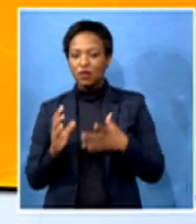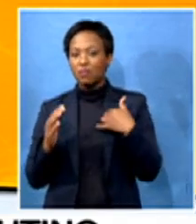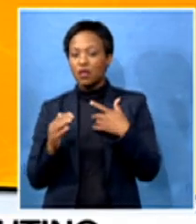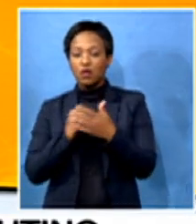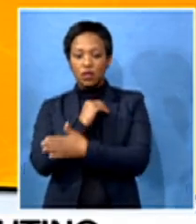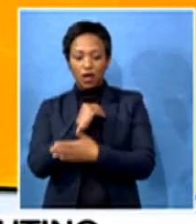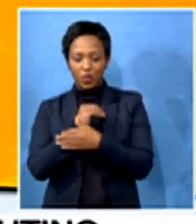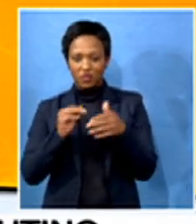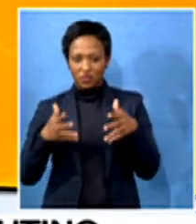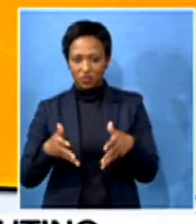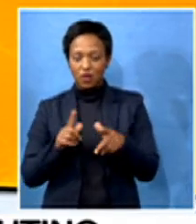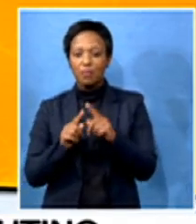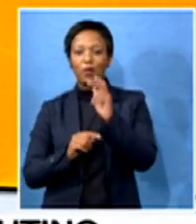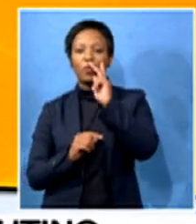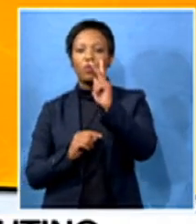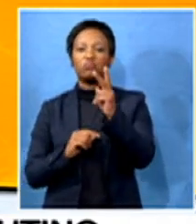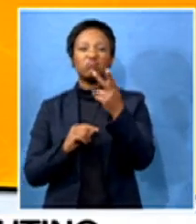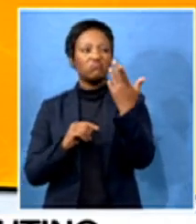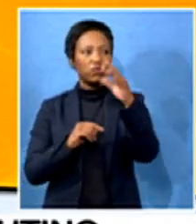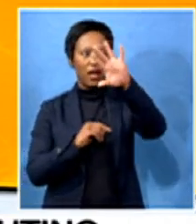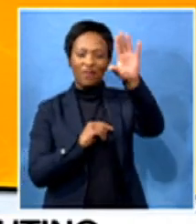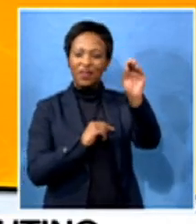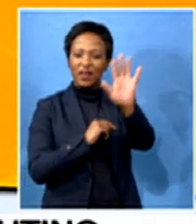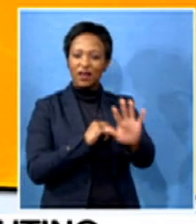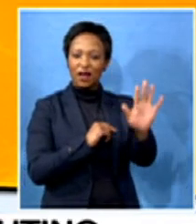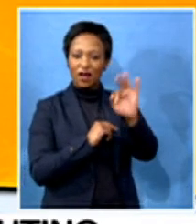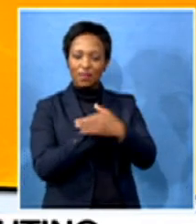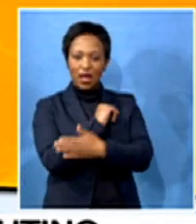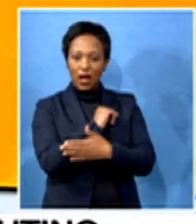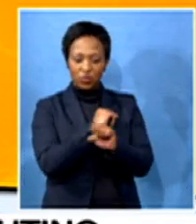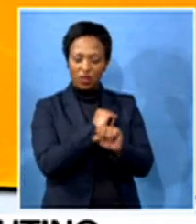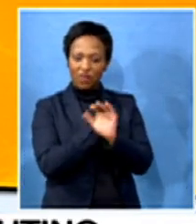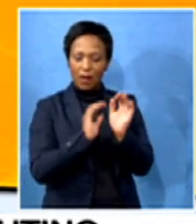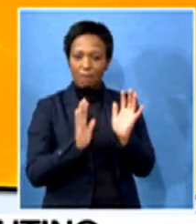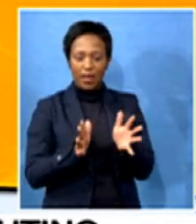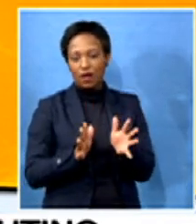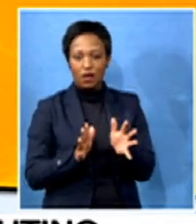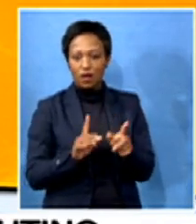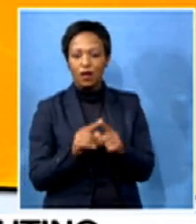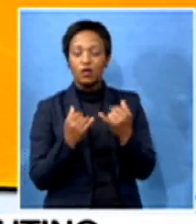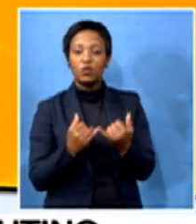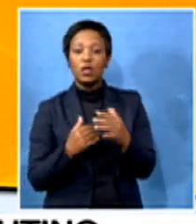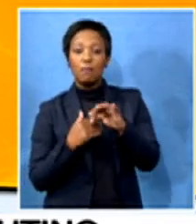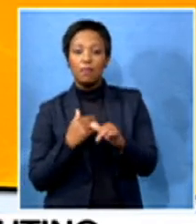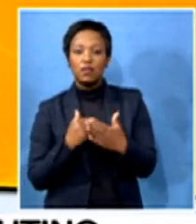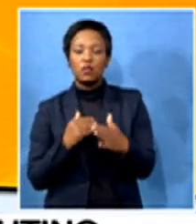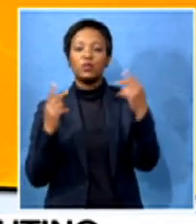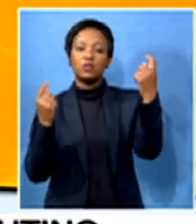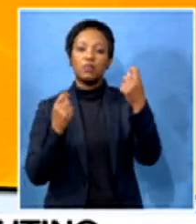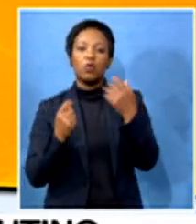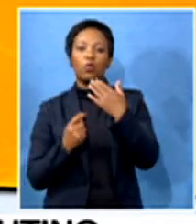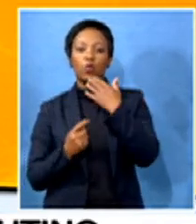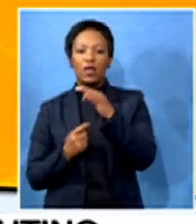country, but, looking at across the continent and what's happening. And in today's Women's Month feature, we celebrate